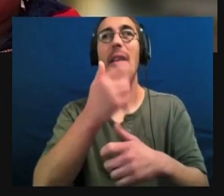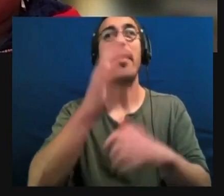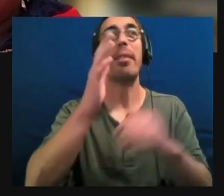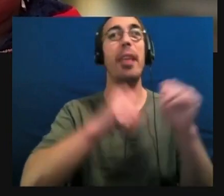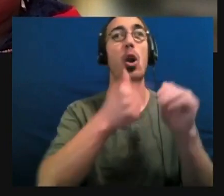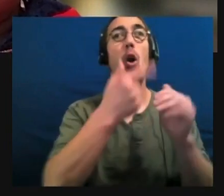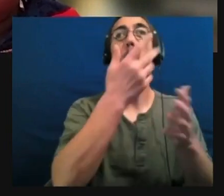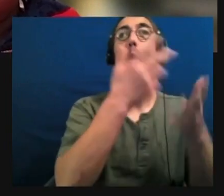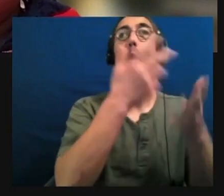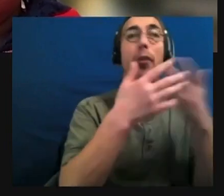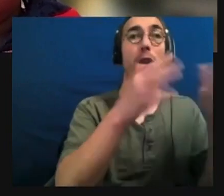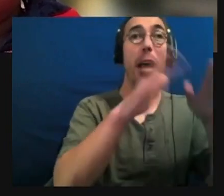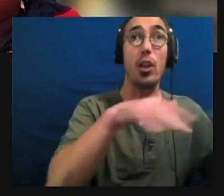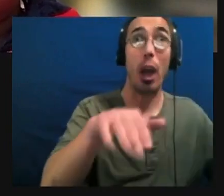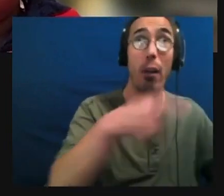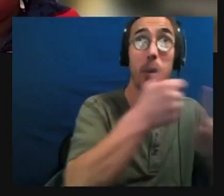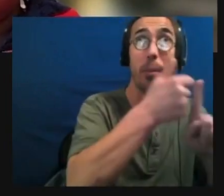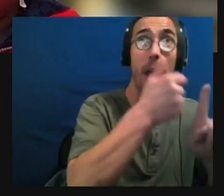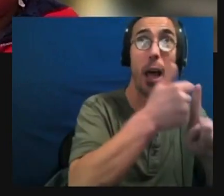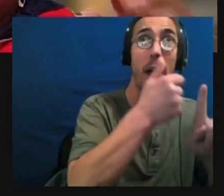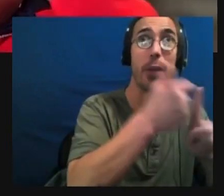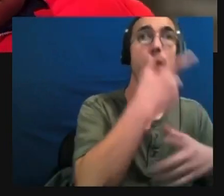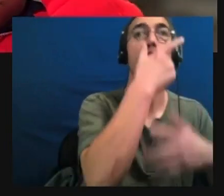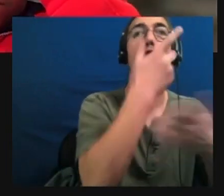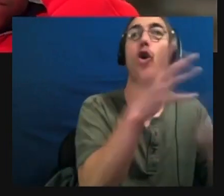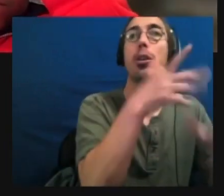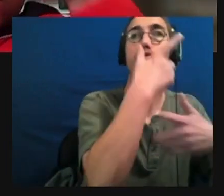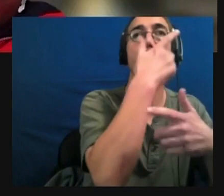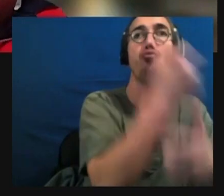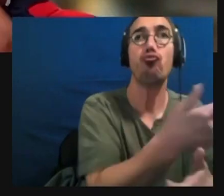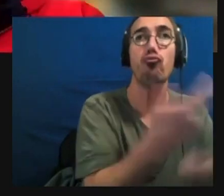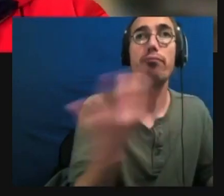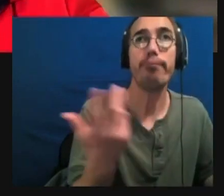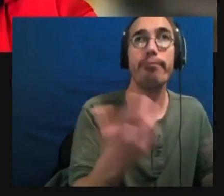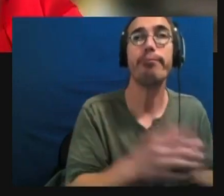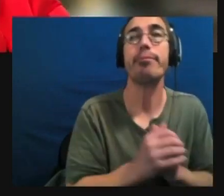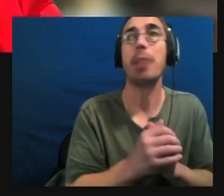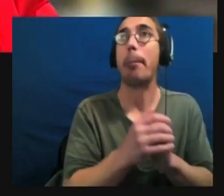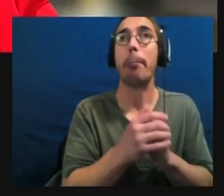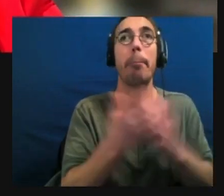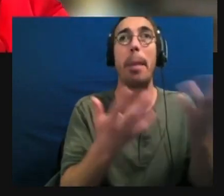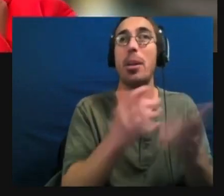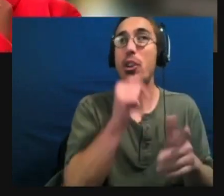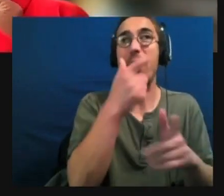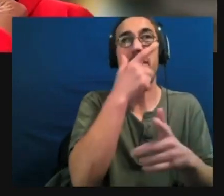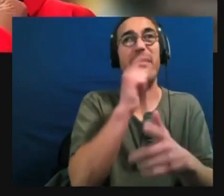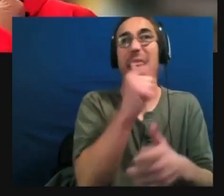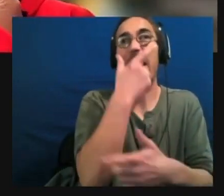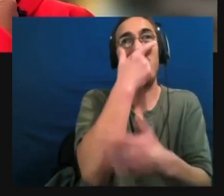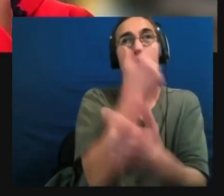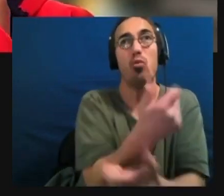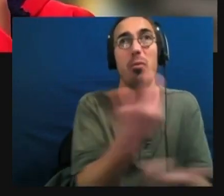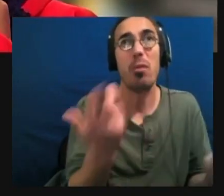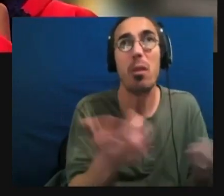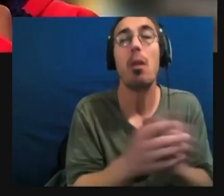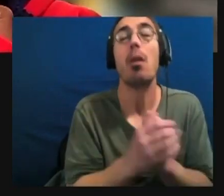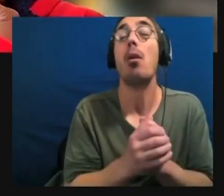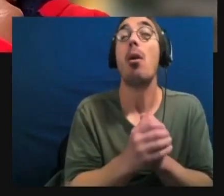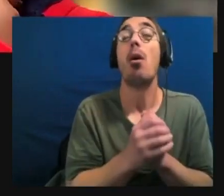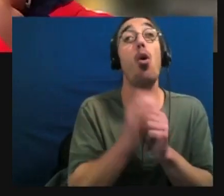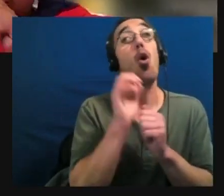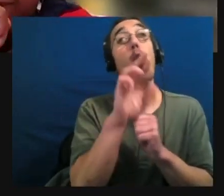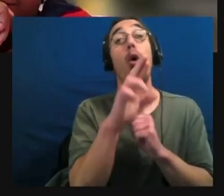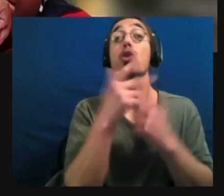going on. Yes, it could also be that you're just trying to preserve your